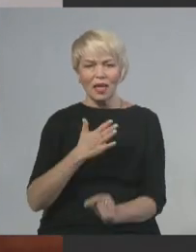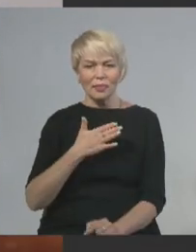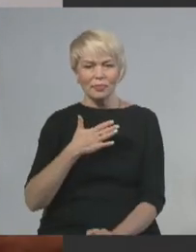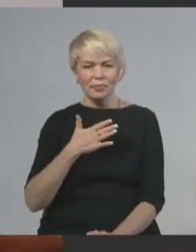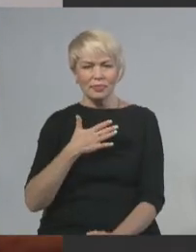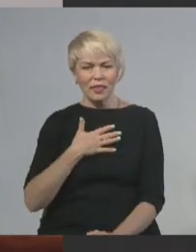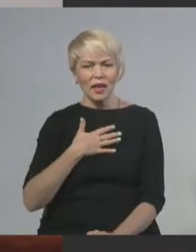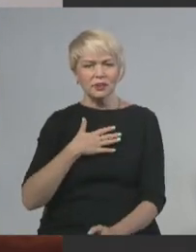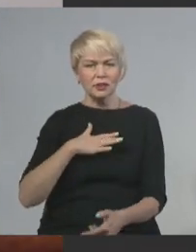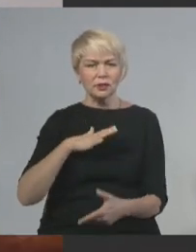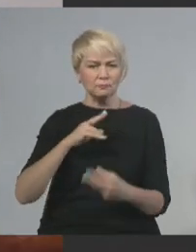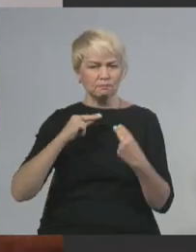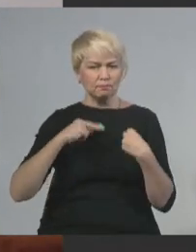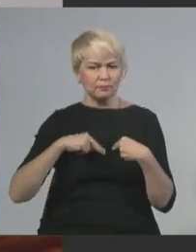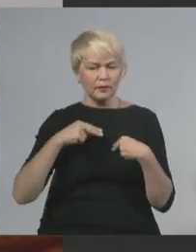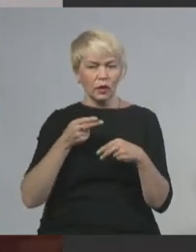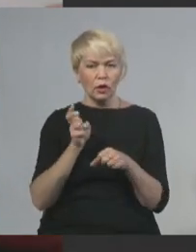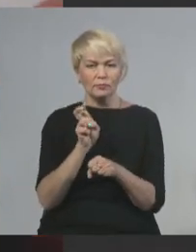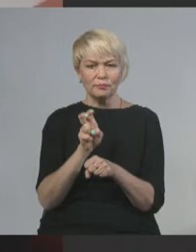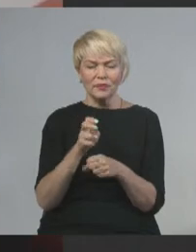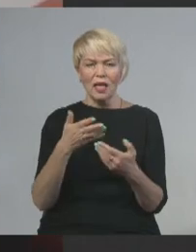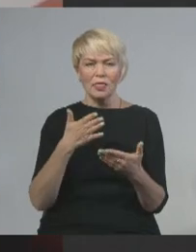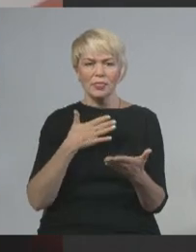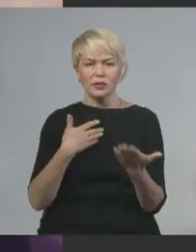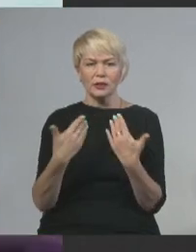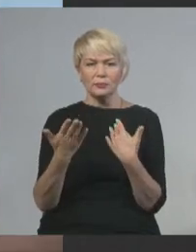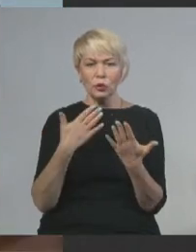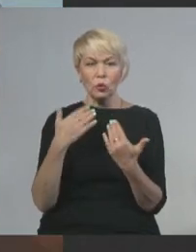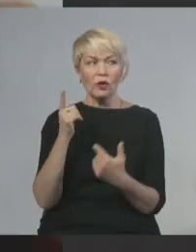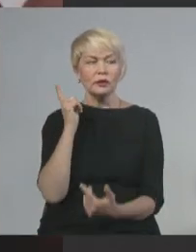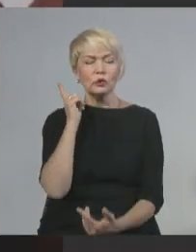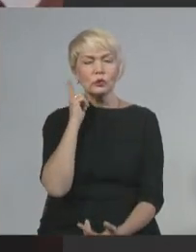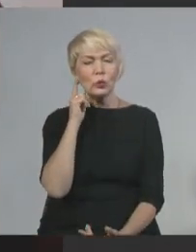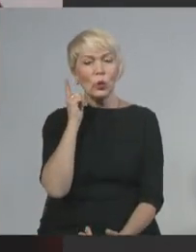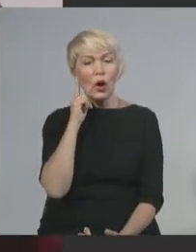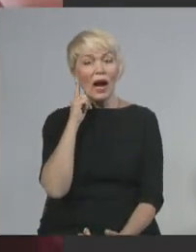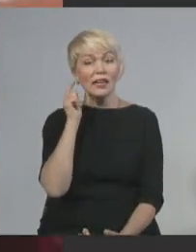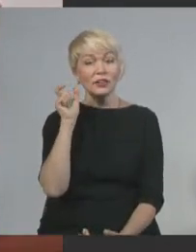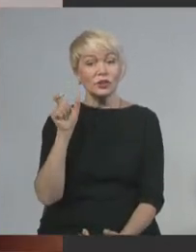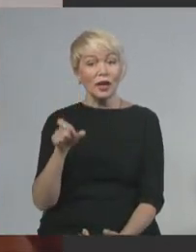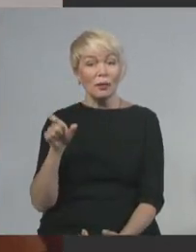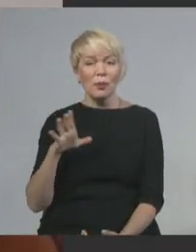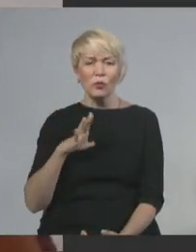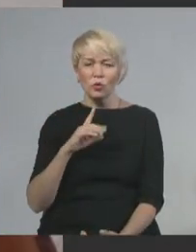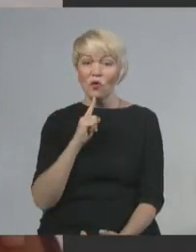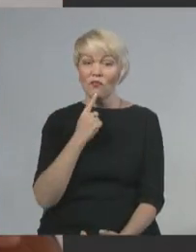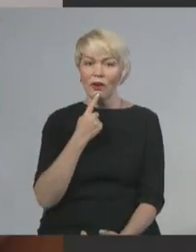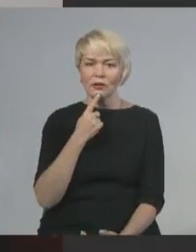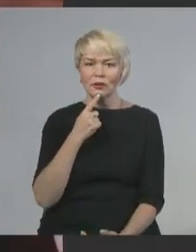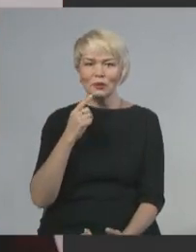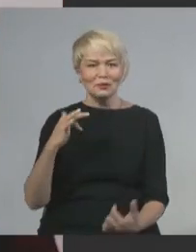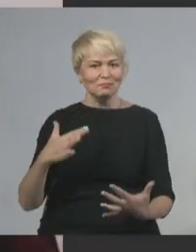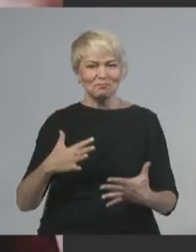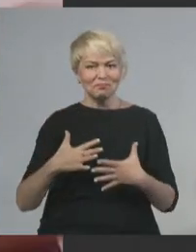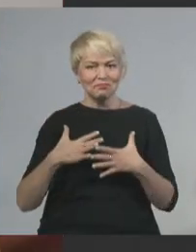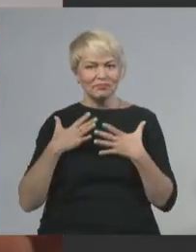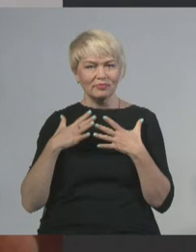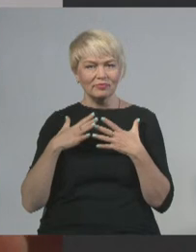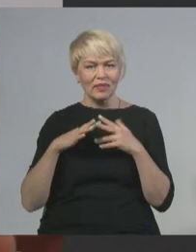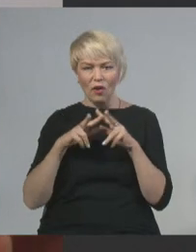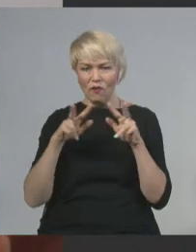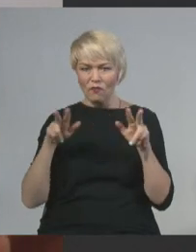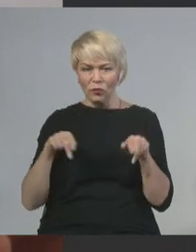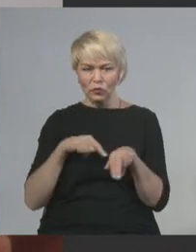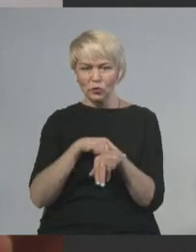very quickly so that was very very exciting but on the other uh another